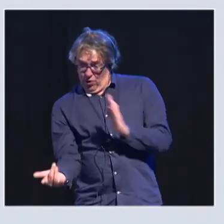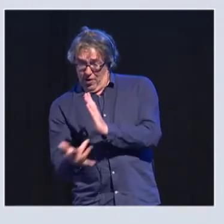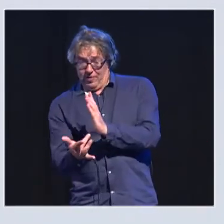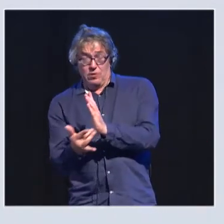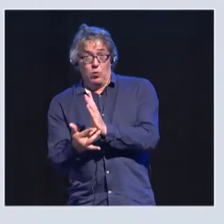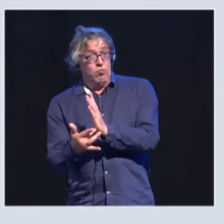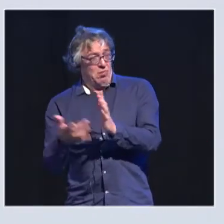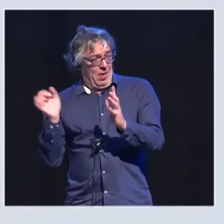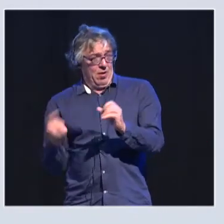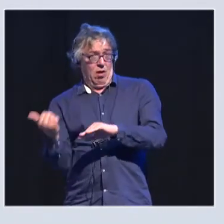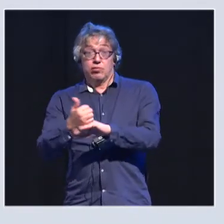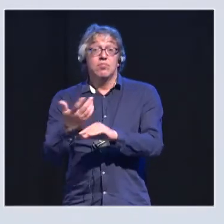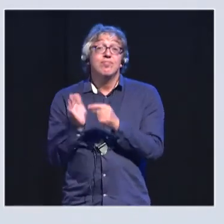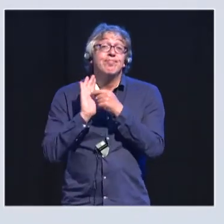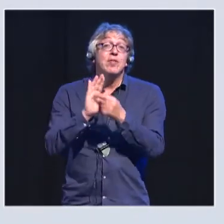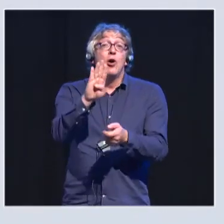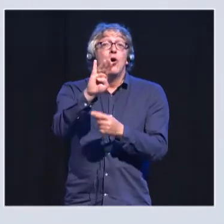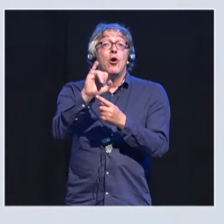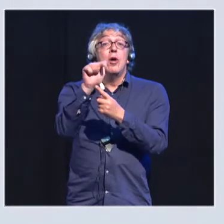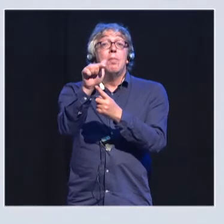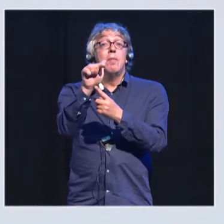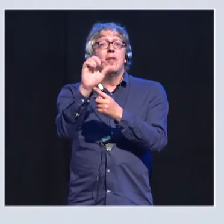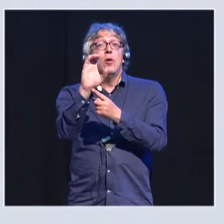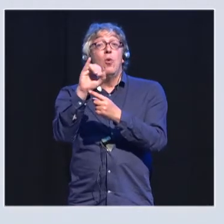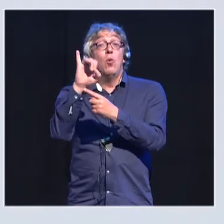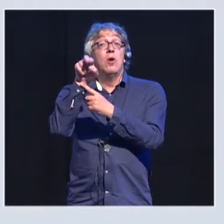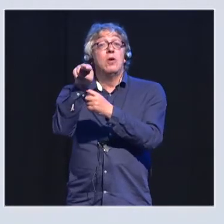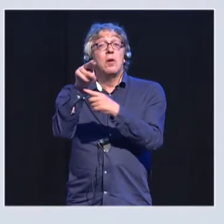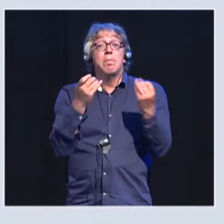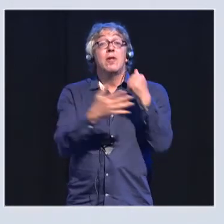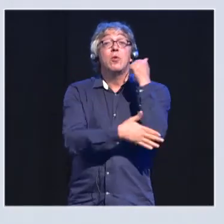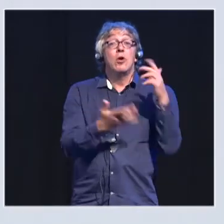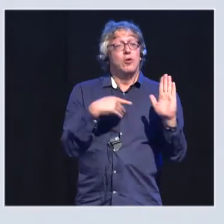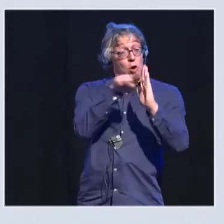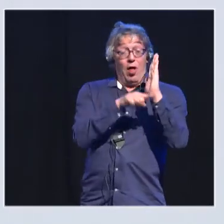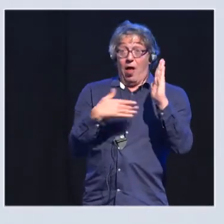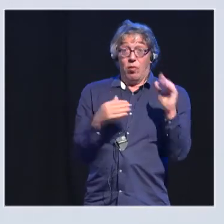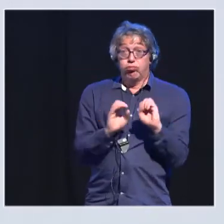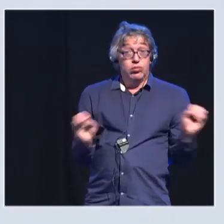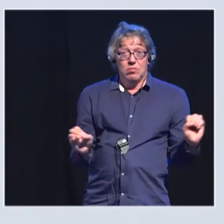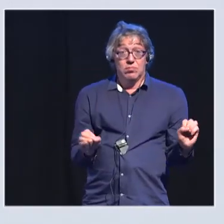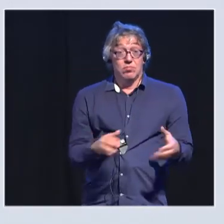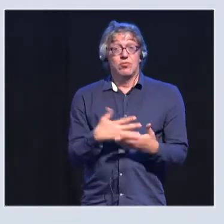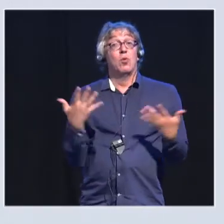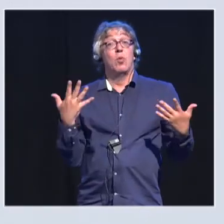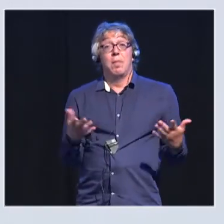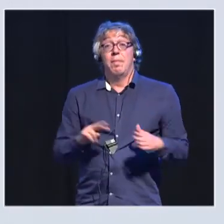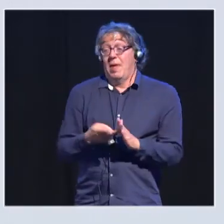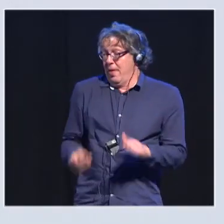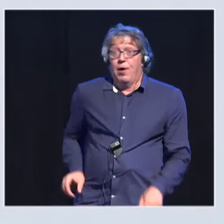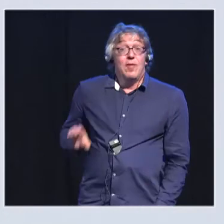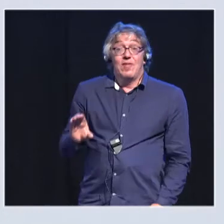Bitcoin now. And in many countries, you don't have regulatory policies around this area. So you see investments being delayed or people